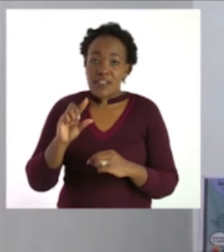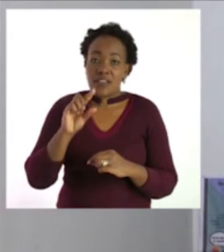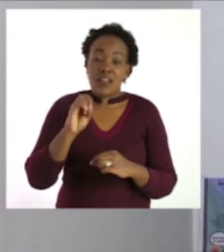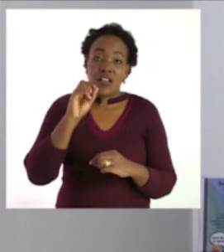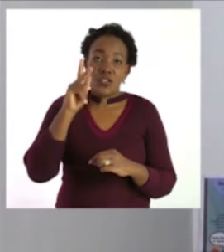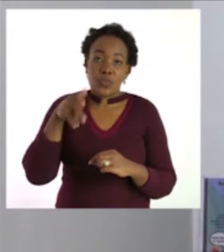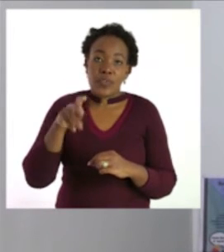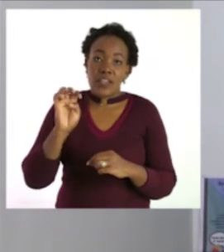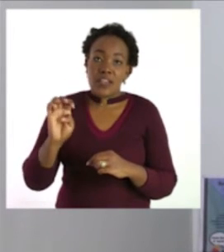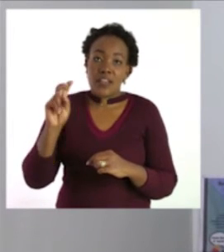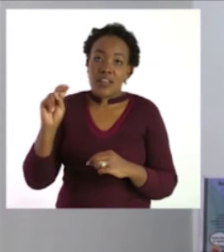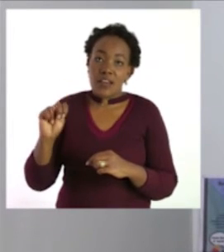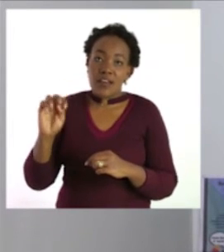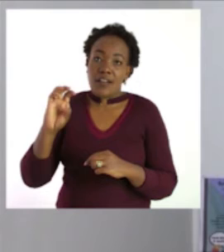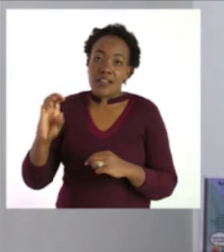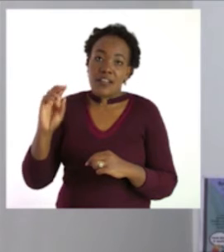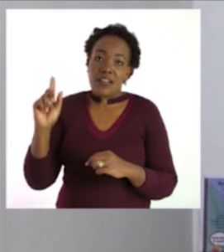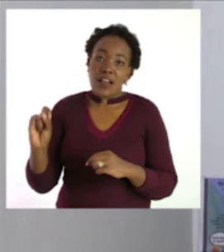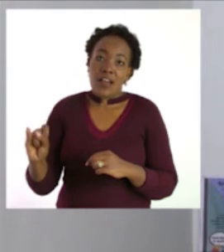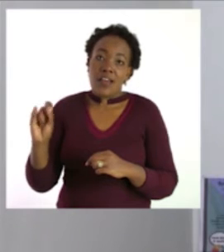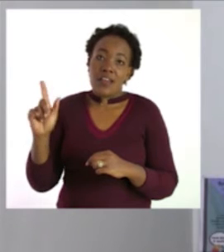a box like this.